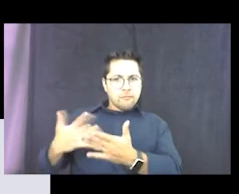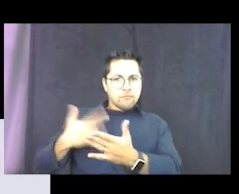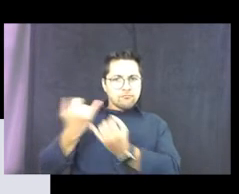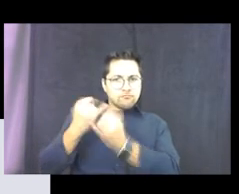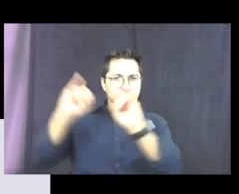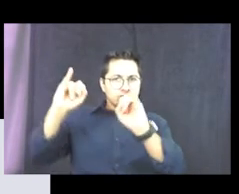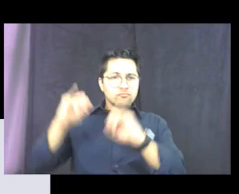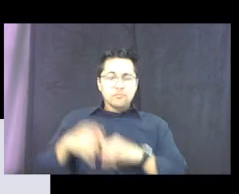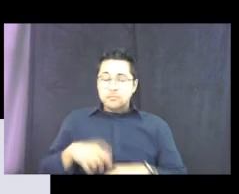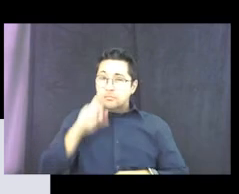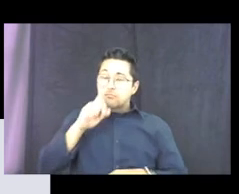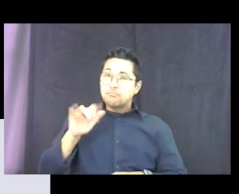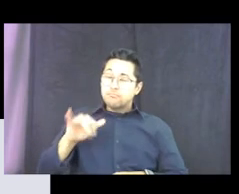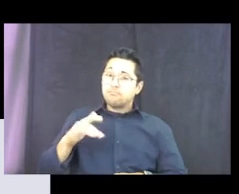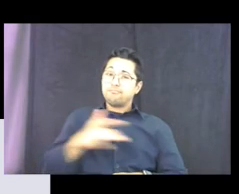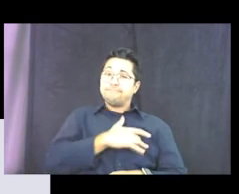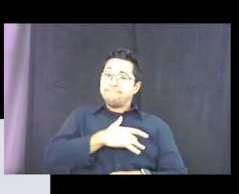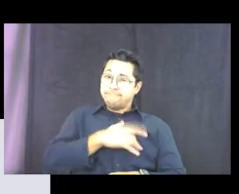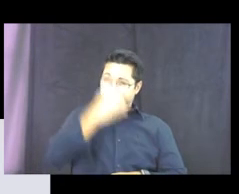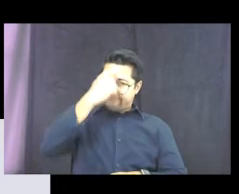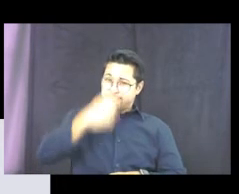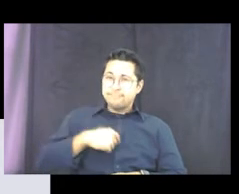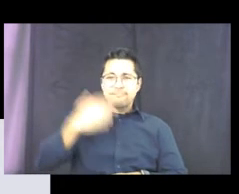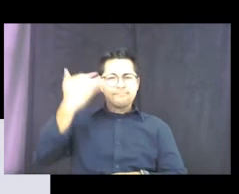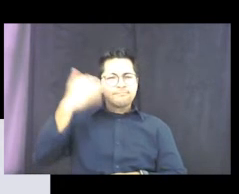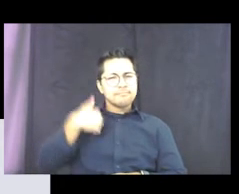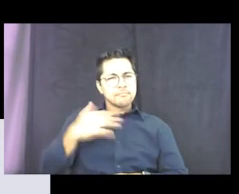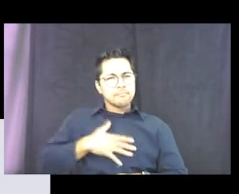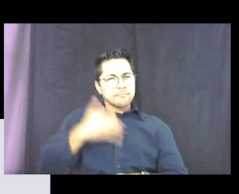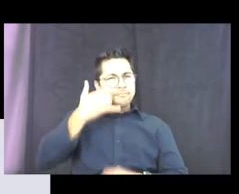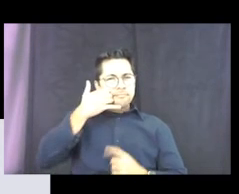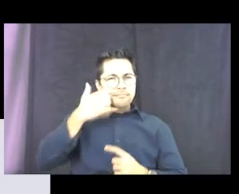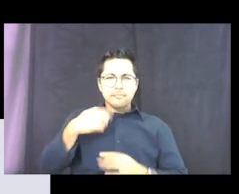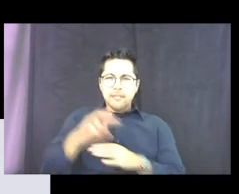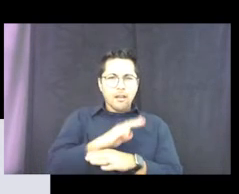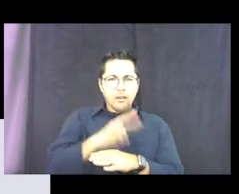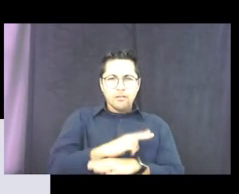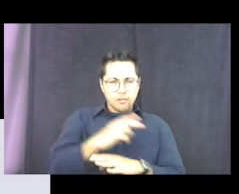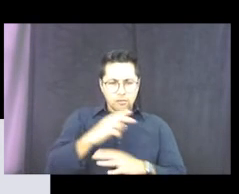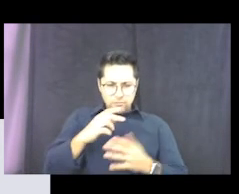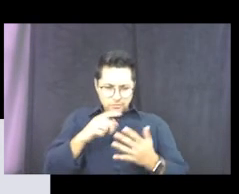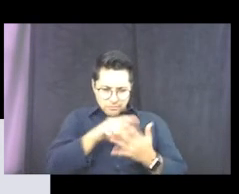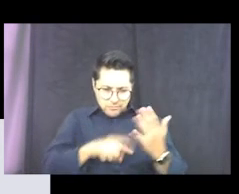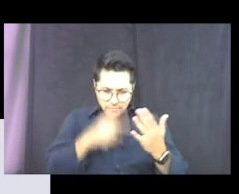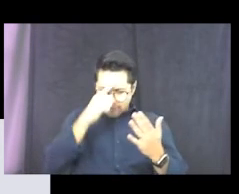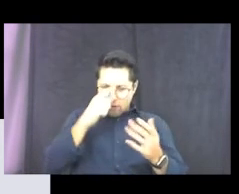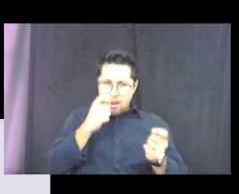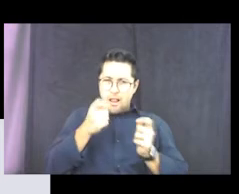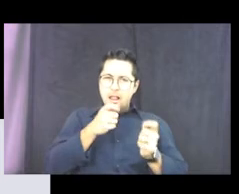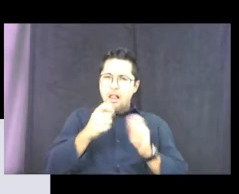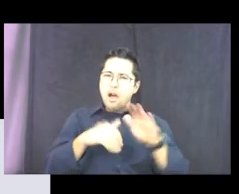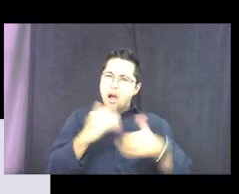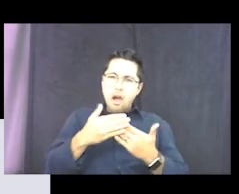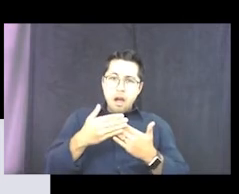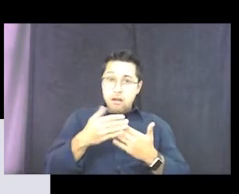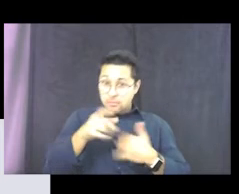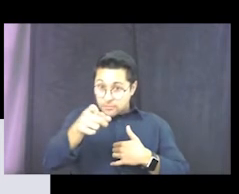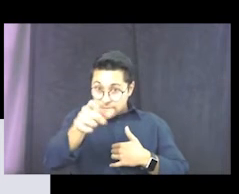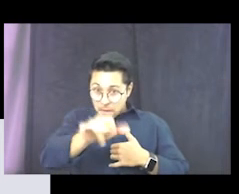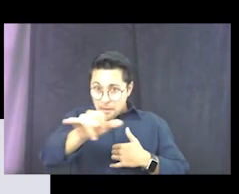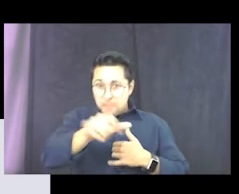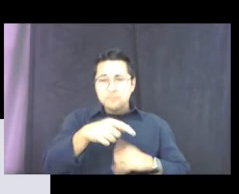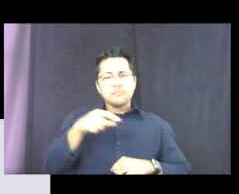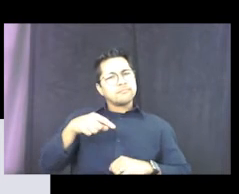This really resonated with me because I use my device to manage all of these. How about you? These are